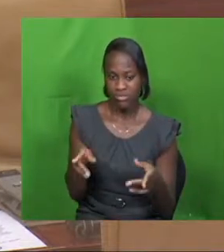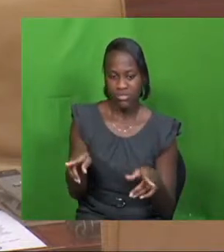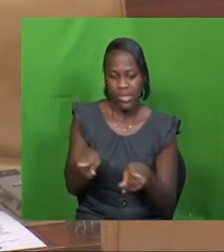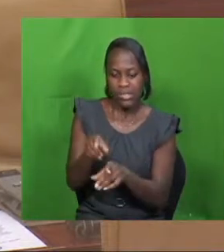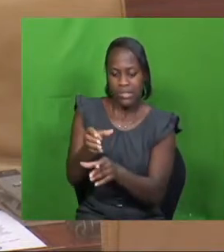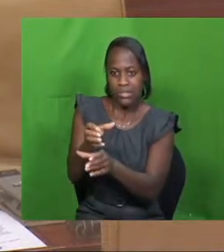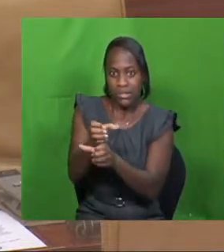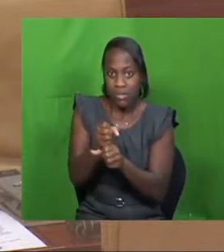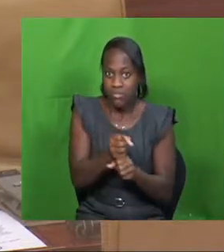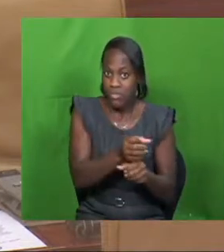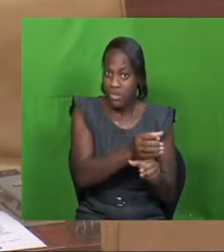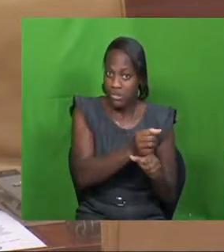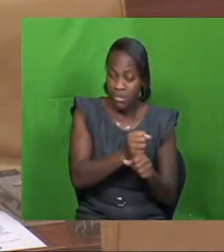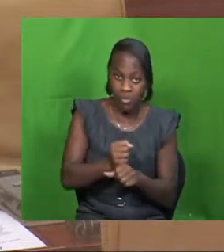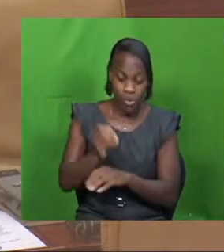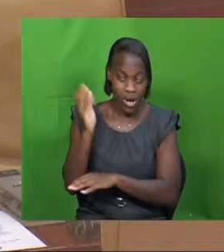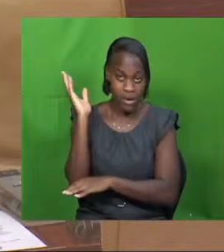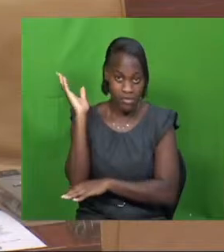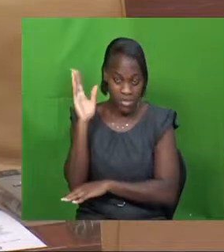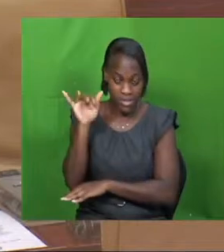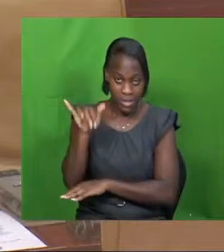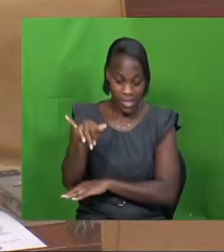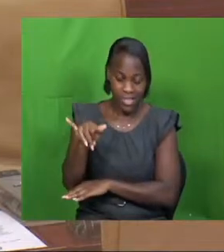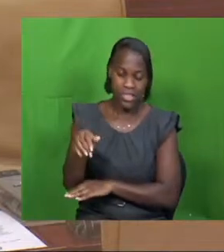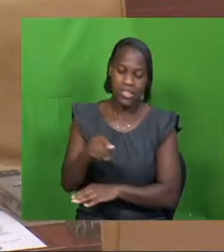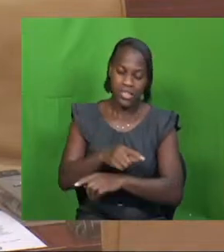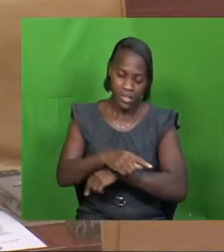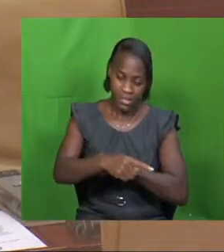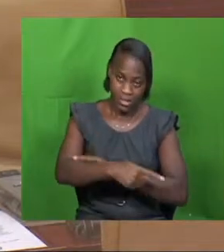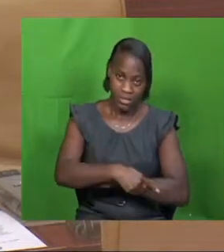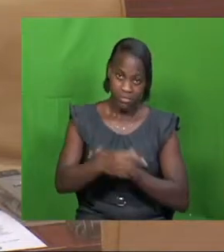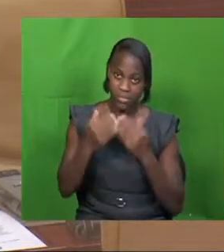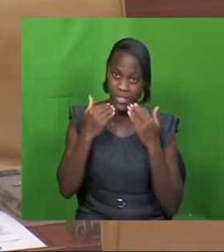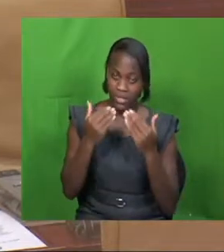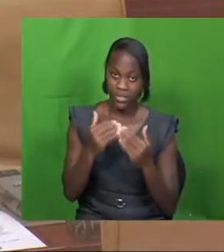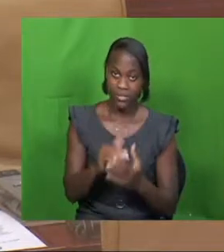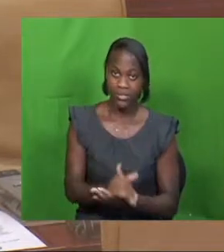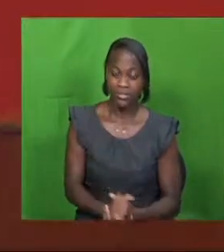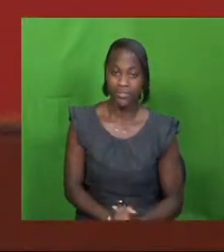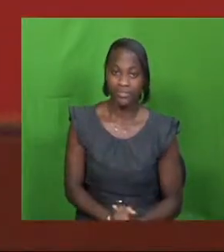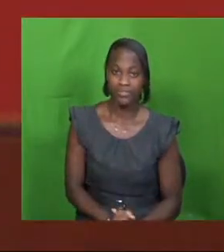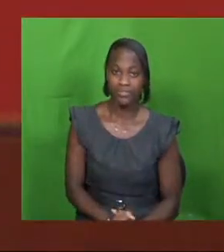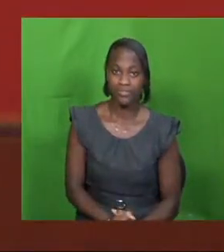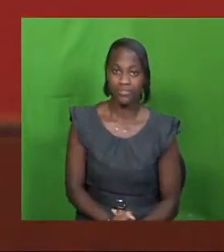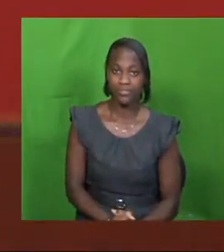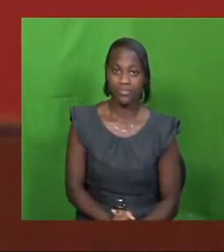their statements on that day. I'm grateful, Mr. Speaker.